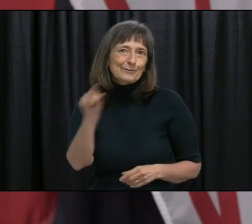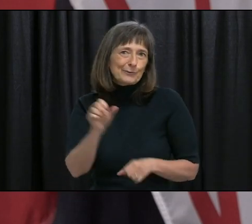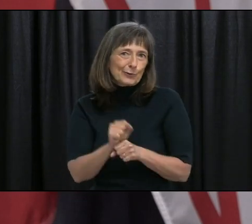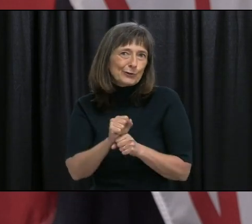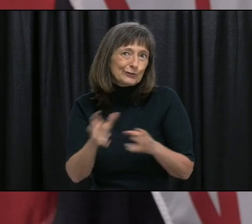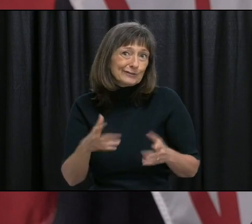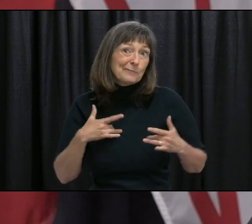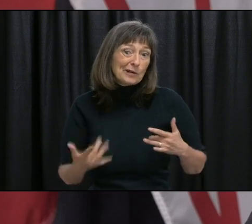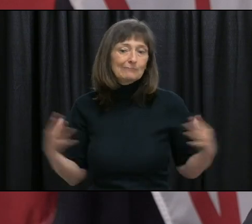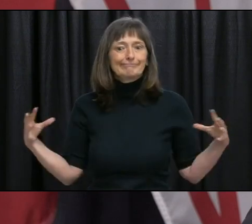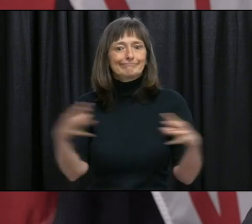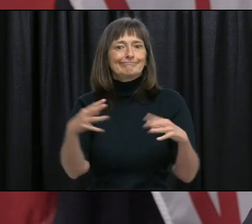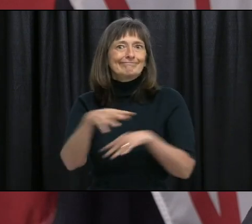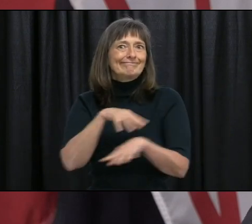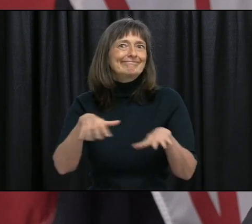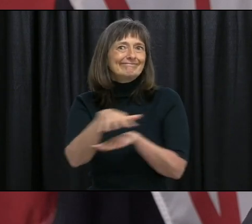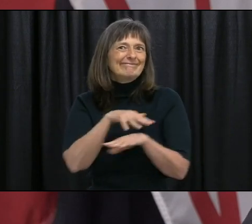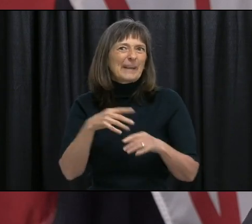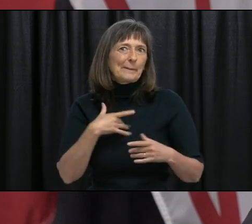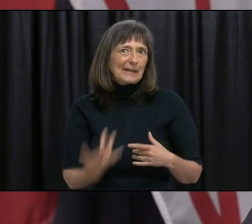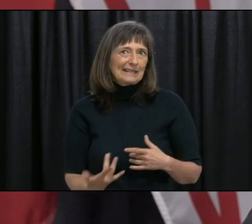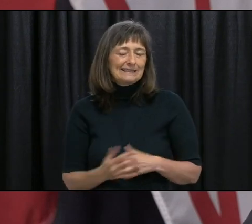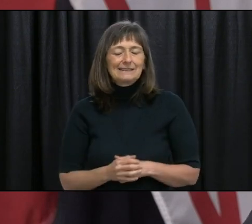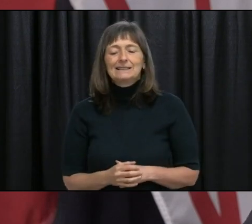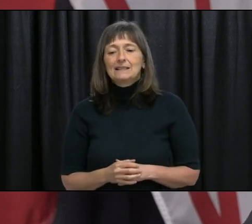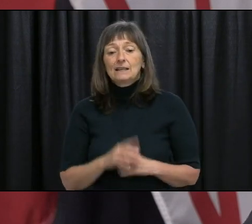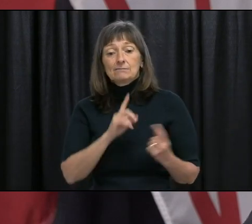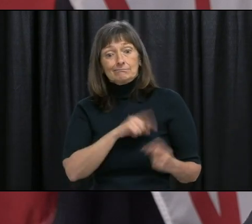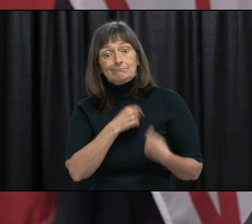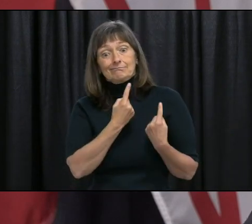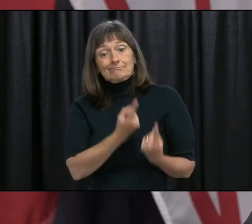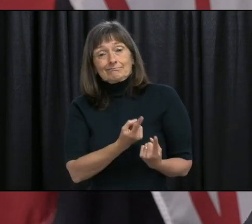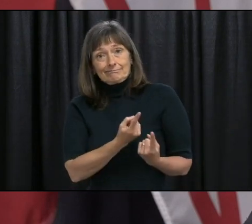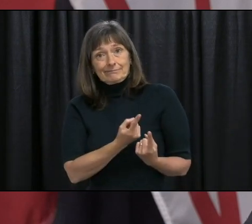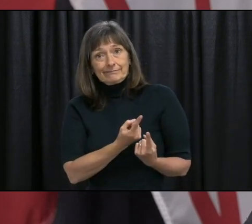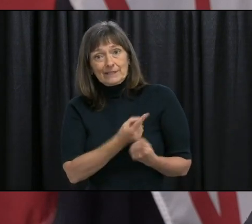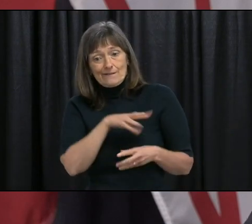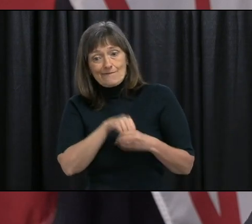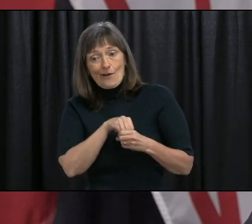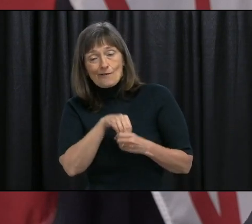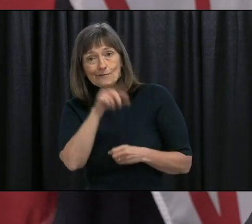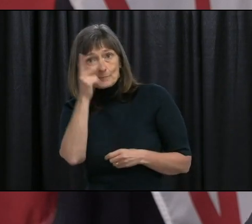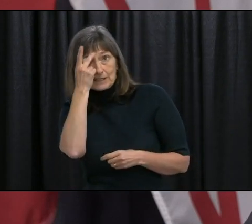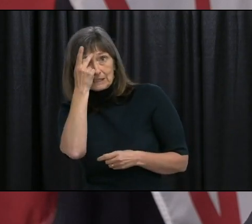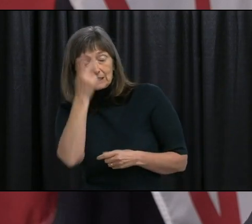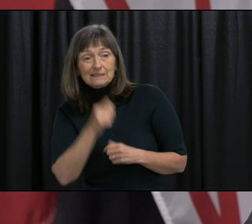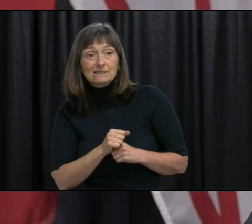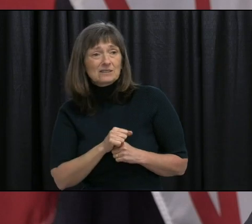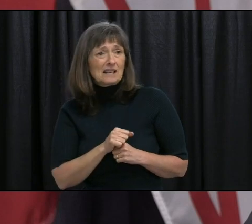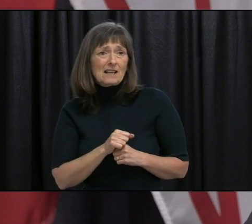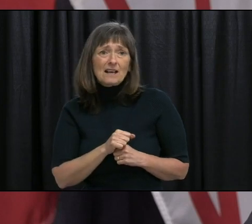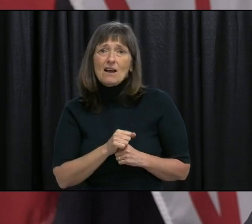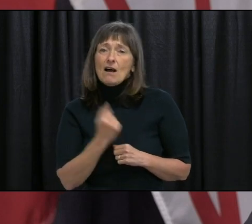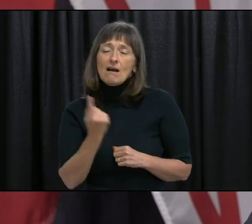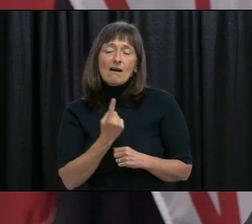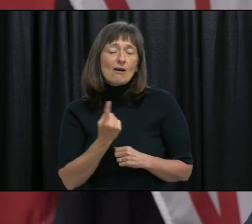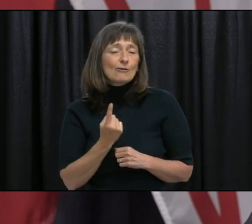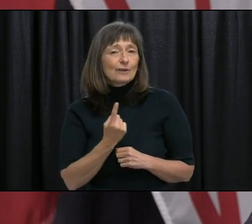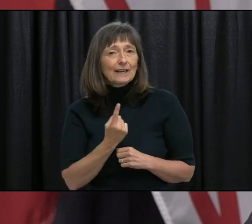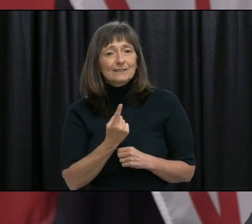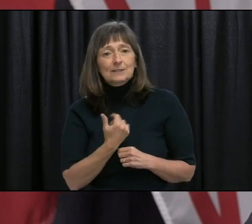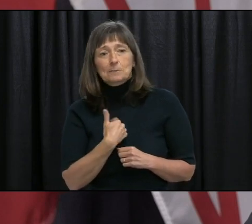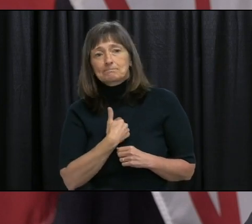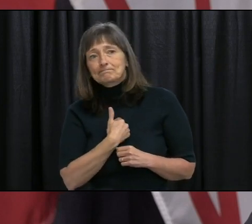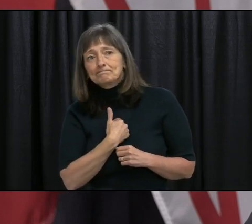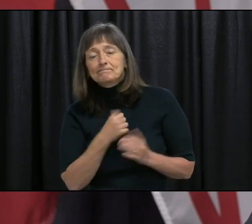work within government. And over the years, since my involvement with as an elected official within our province, I got to say, I've always been